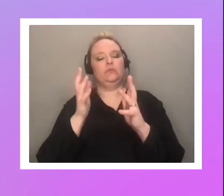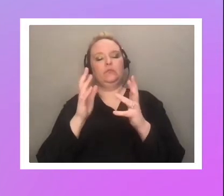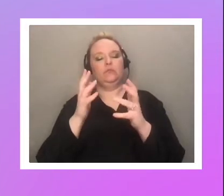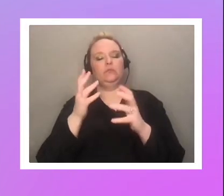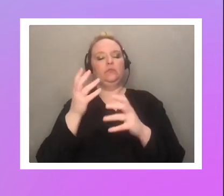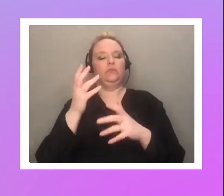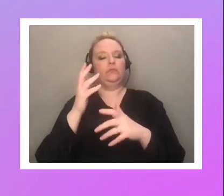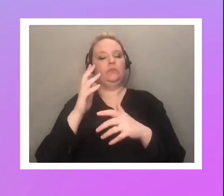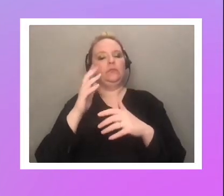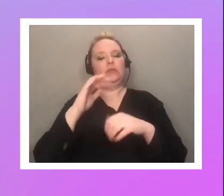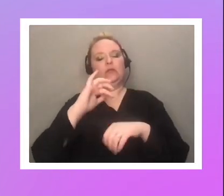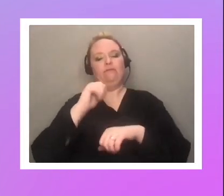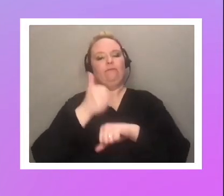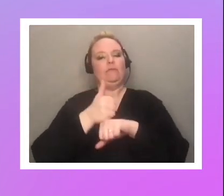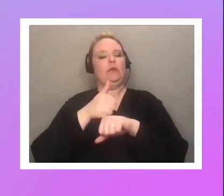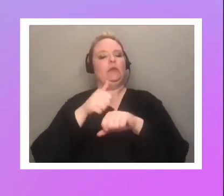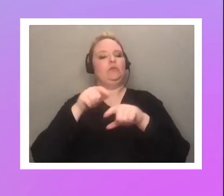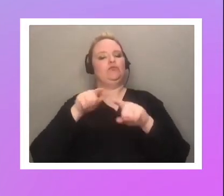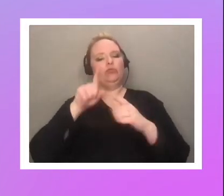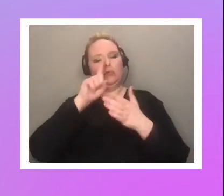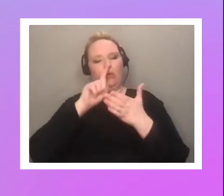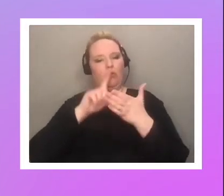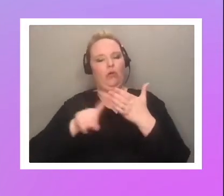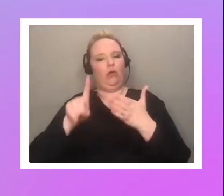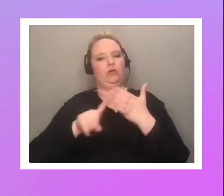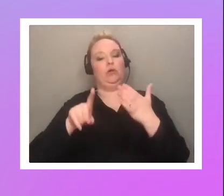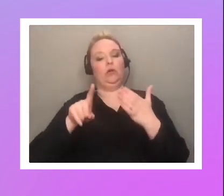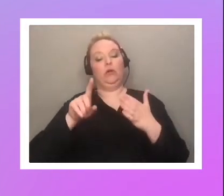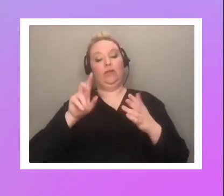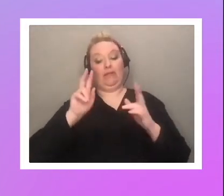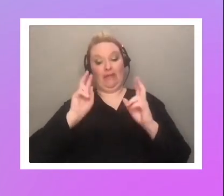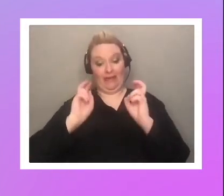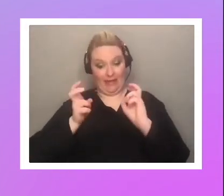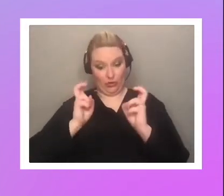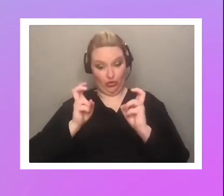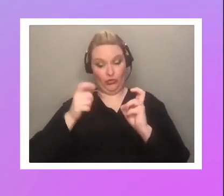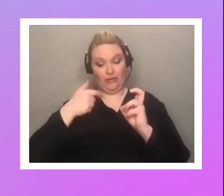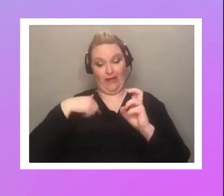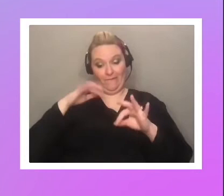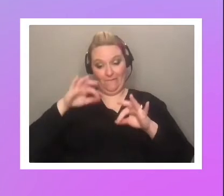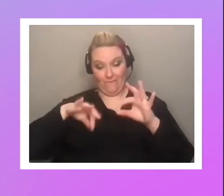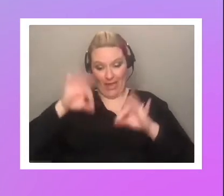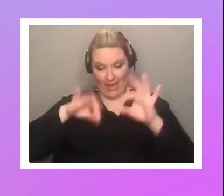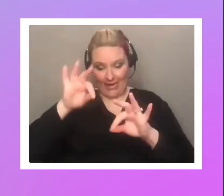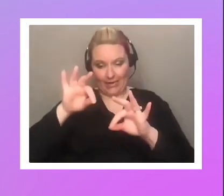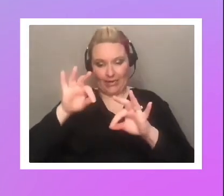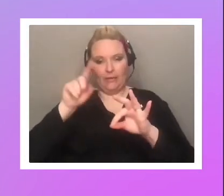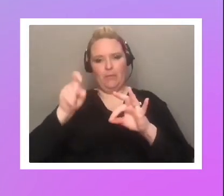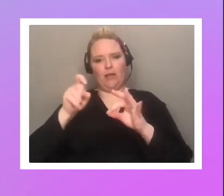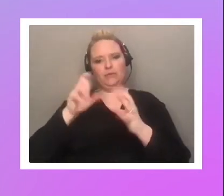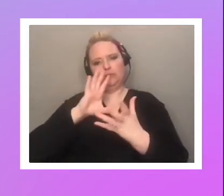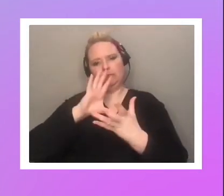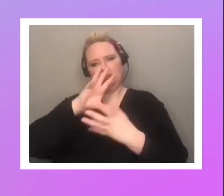an audit. You need to make sure that your issues that you find during your audit are making it into your regression testing.